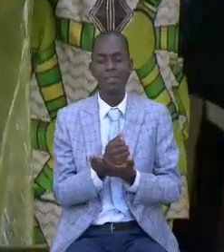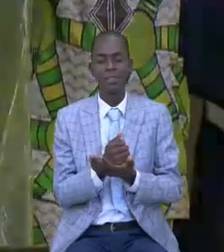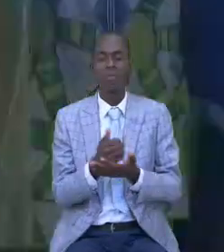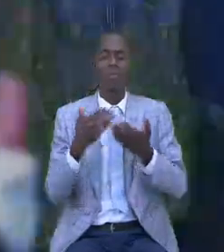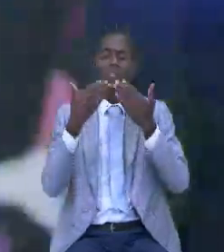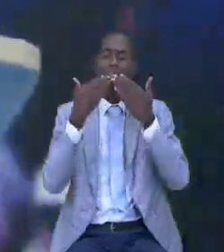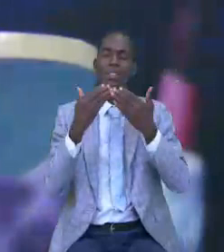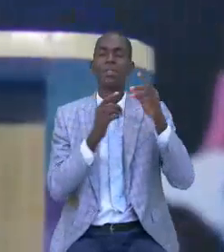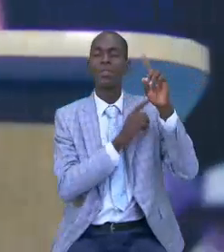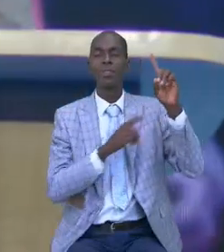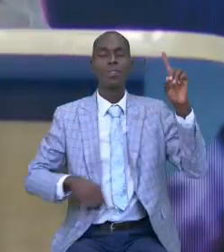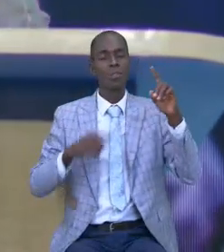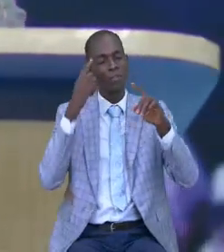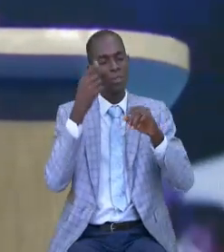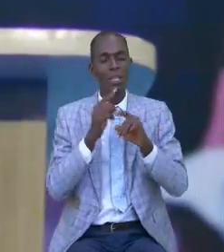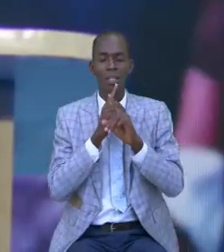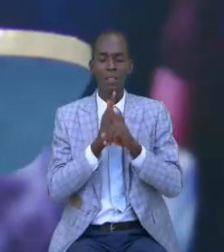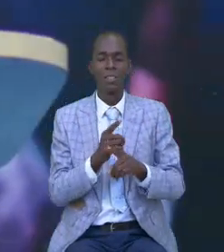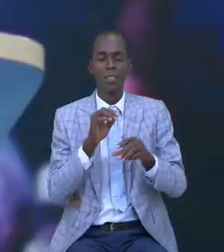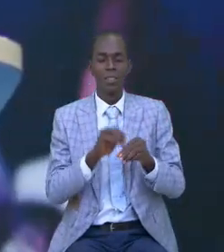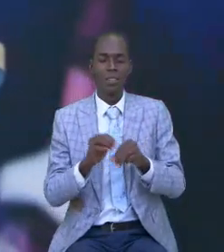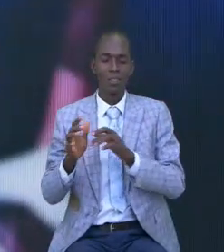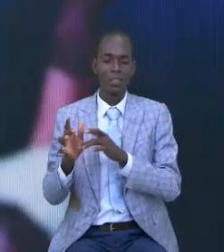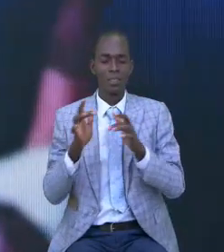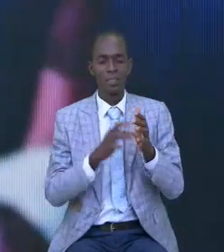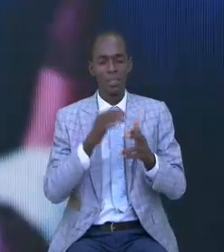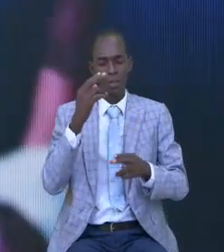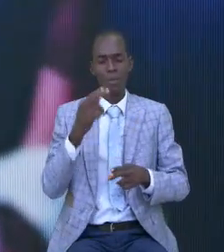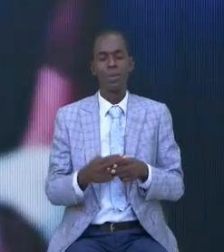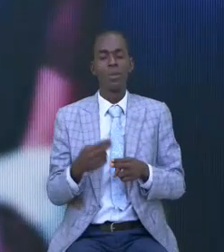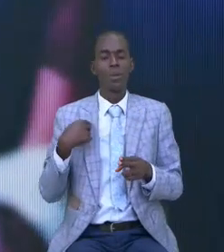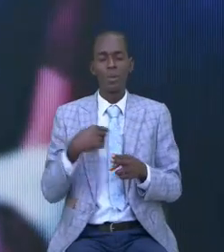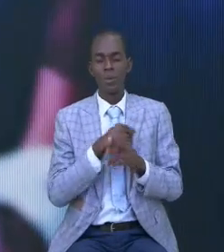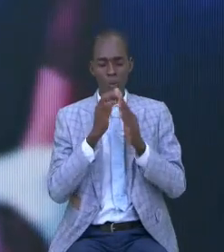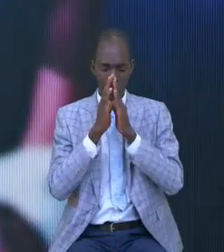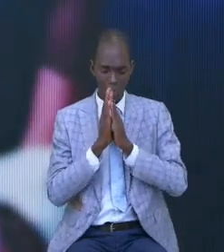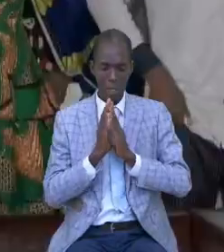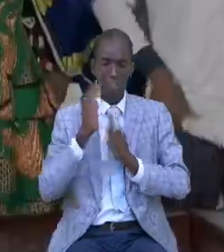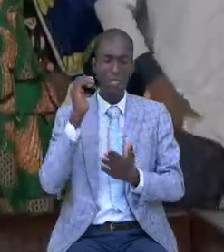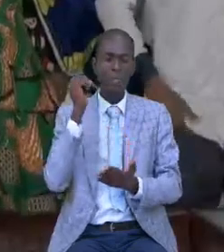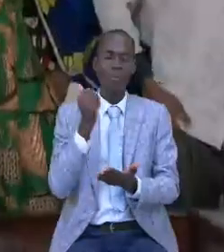Thank you, Lord, for the answer. In Jesus' name we pray.